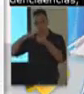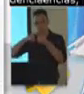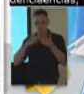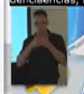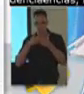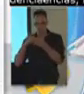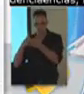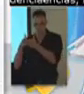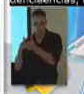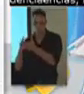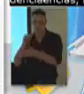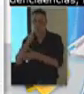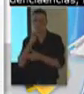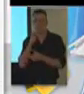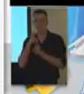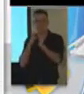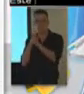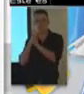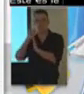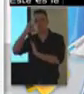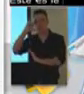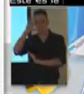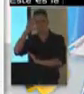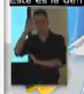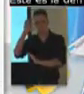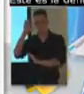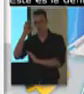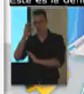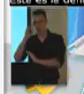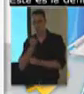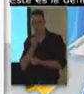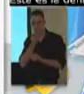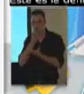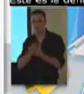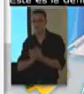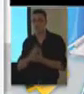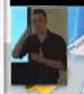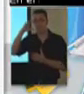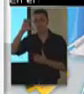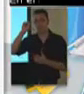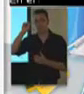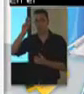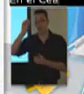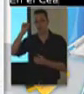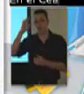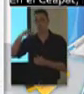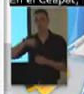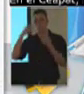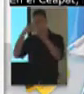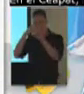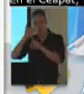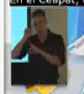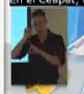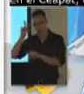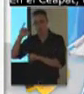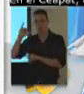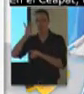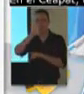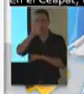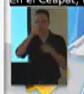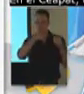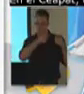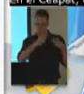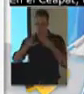in participation. That's the ISO definition. In CRISTINA, I would encourage you to look at the website. We